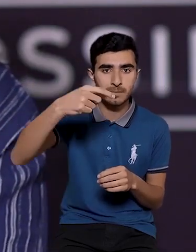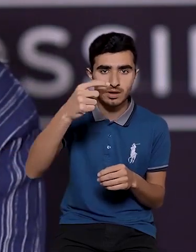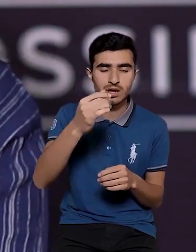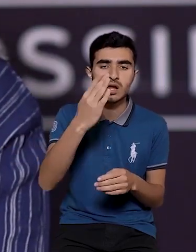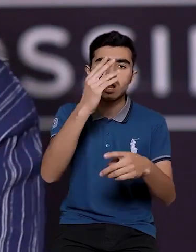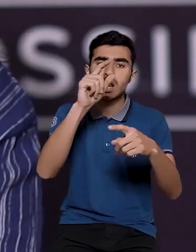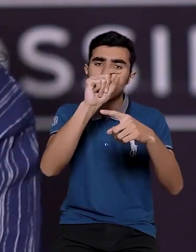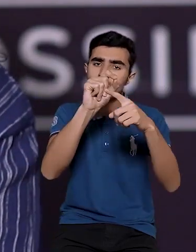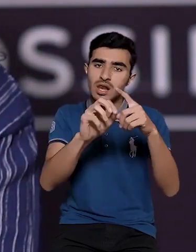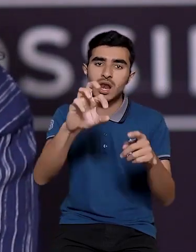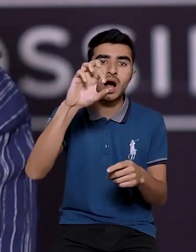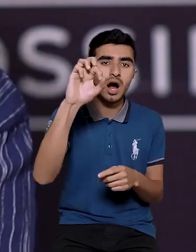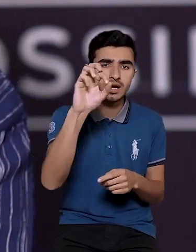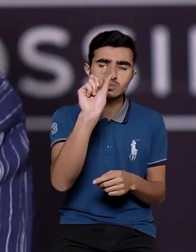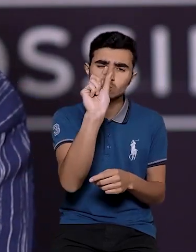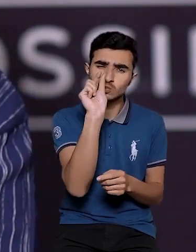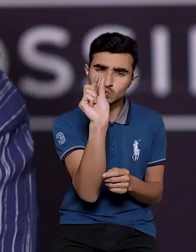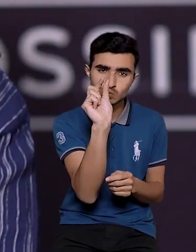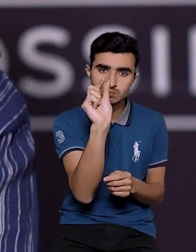this much, that's a whole